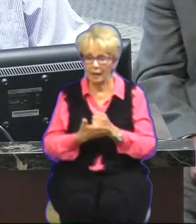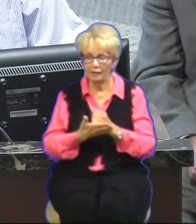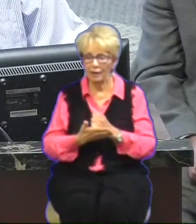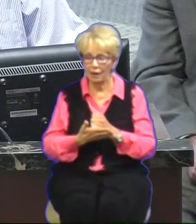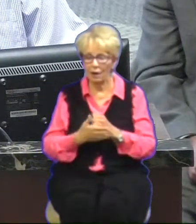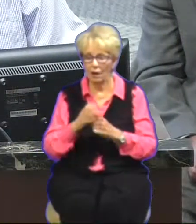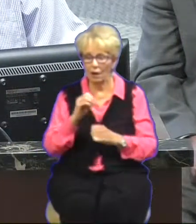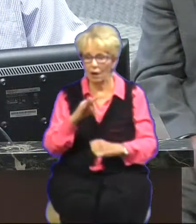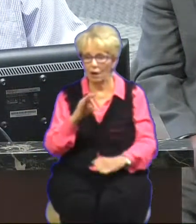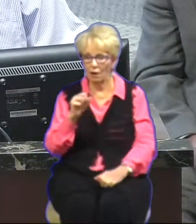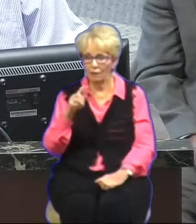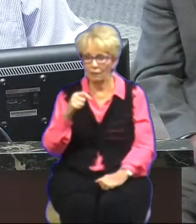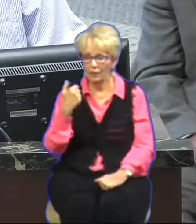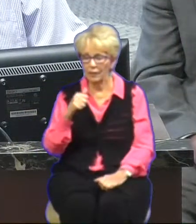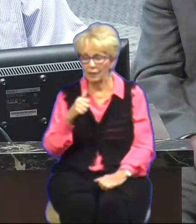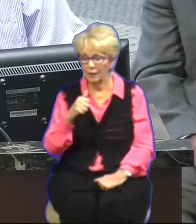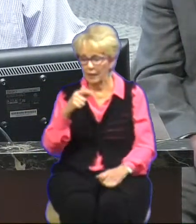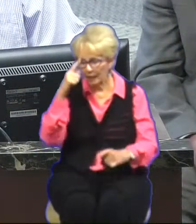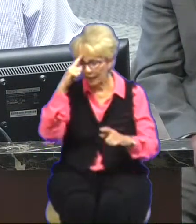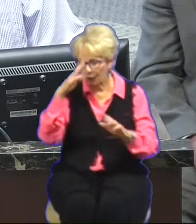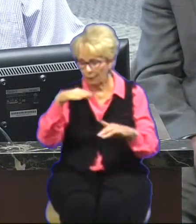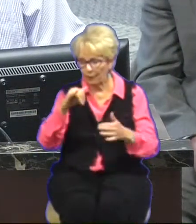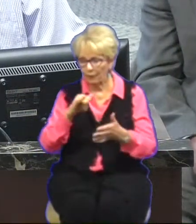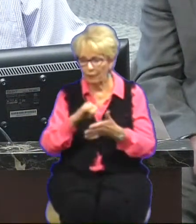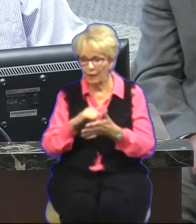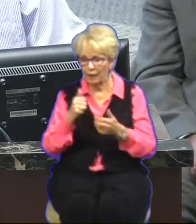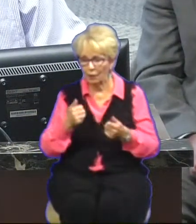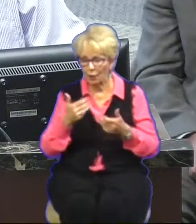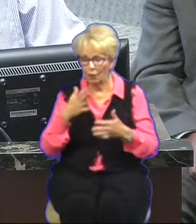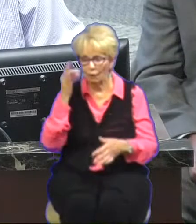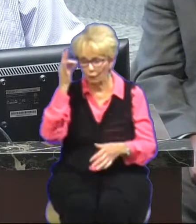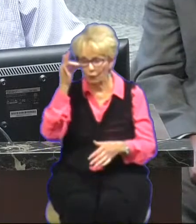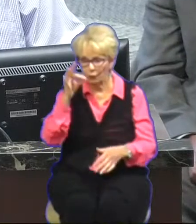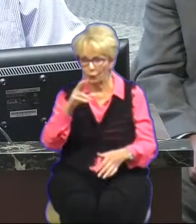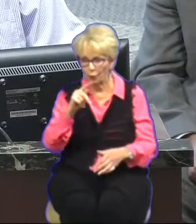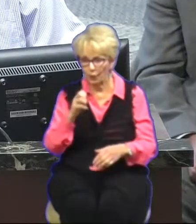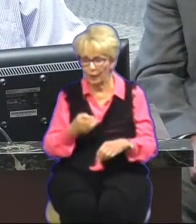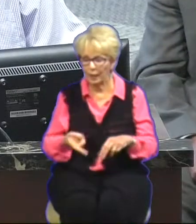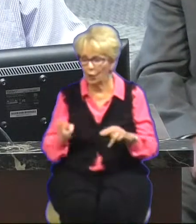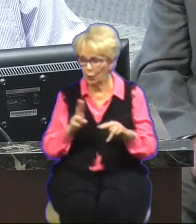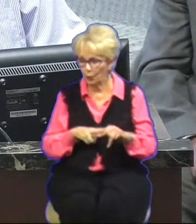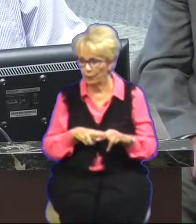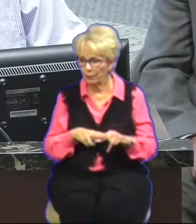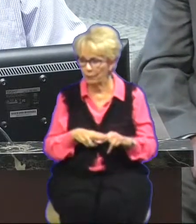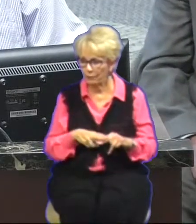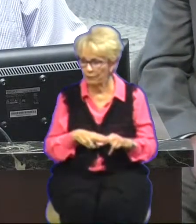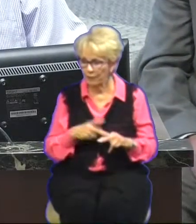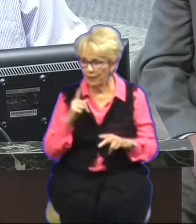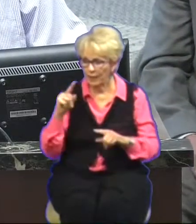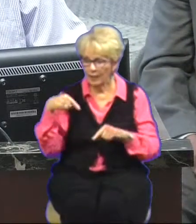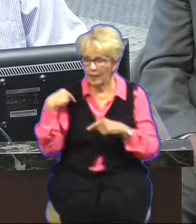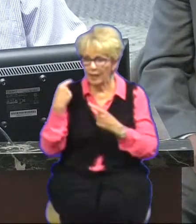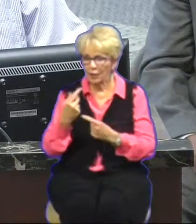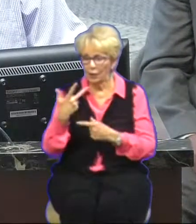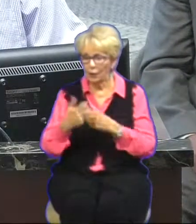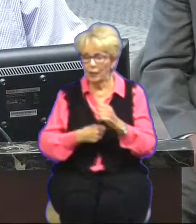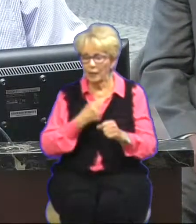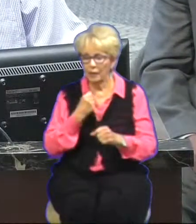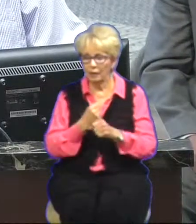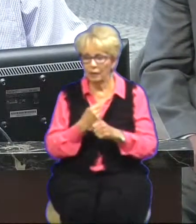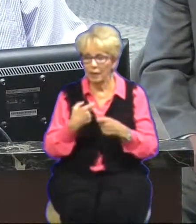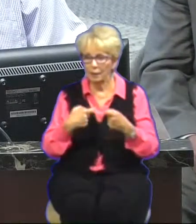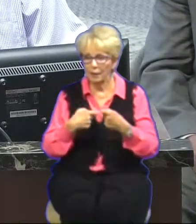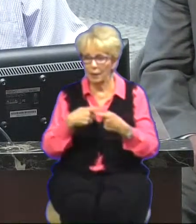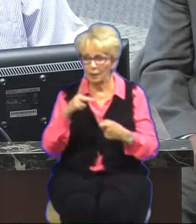offset any unforeseen expenses that would cause future rate increases. For the past 3 years, the